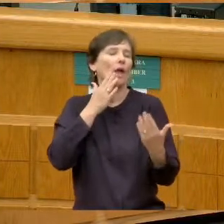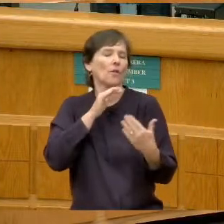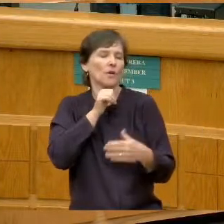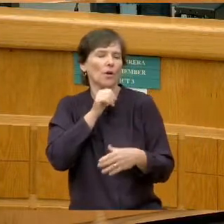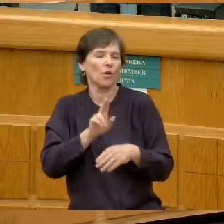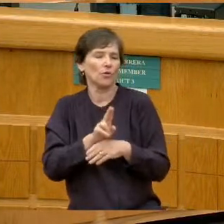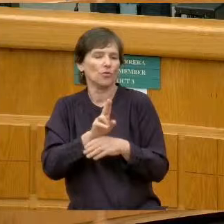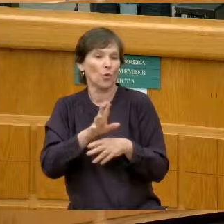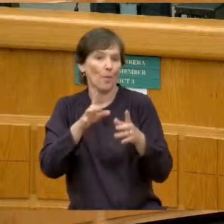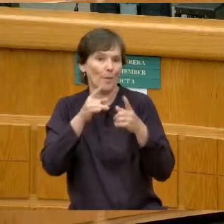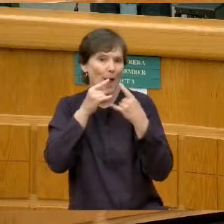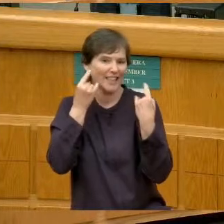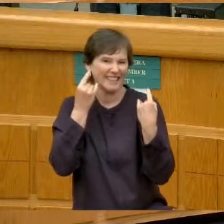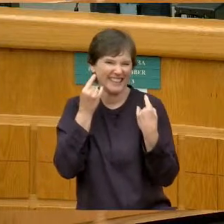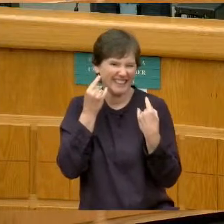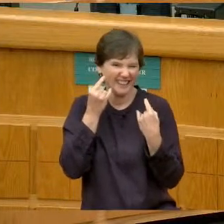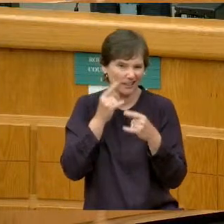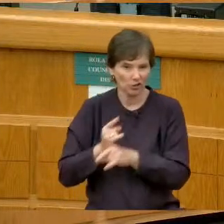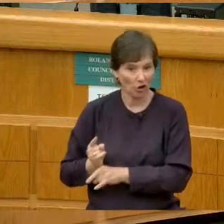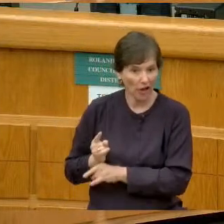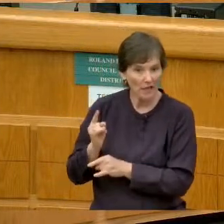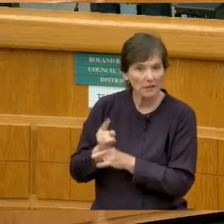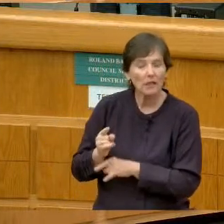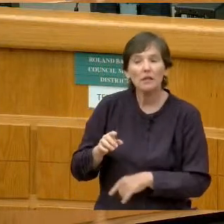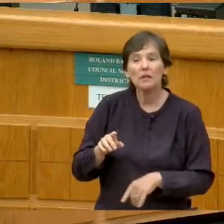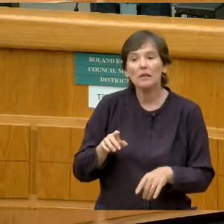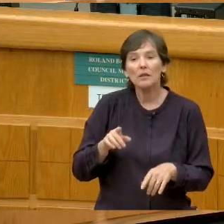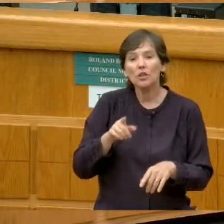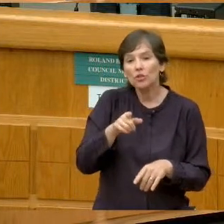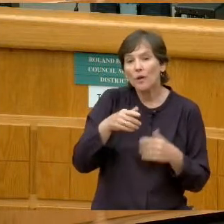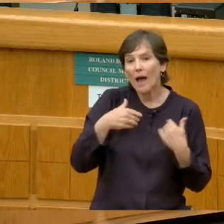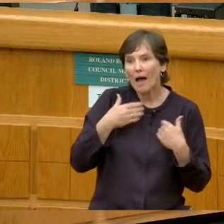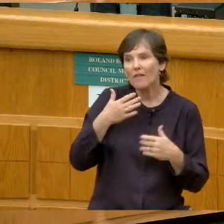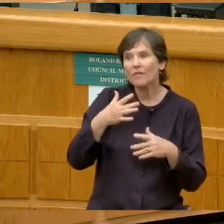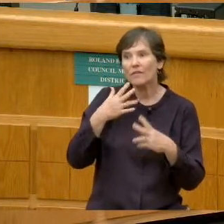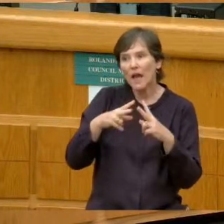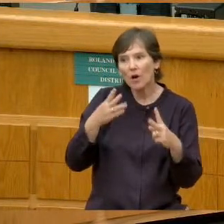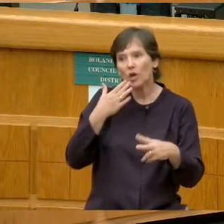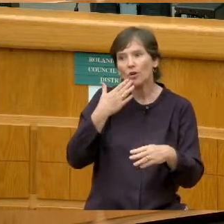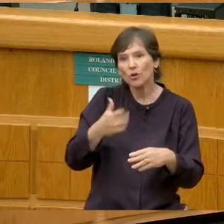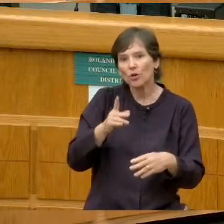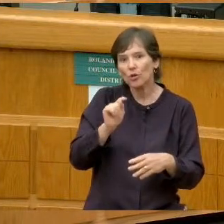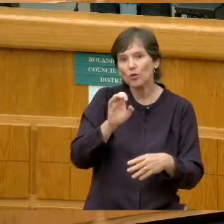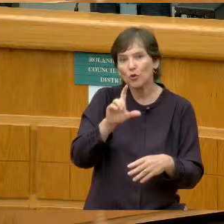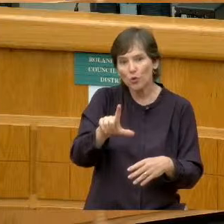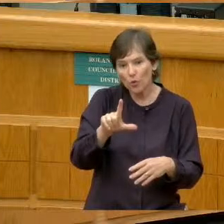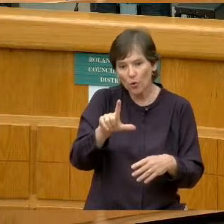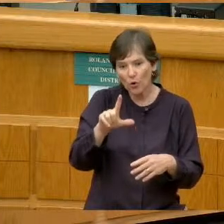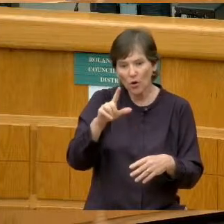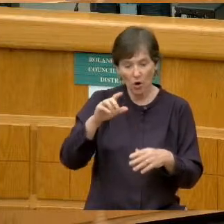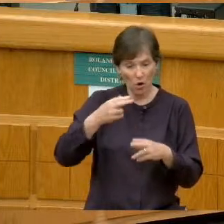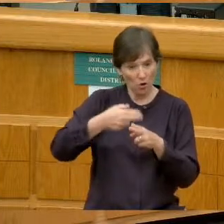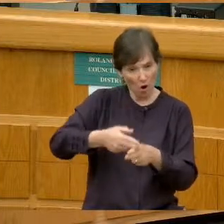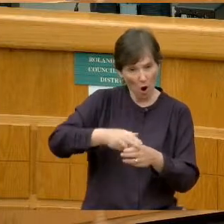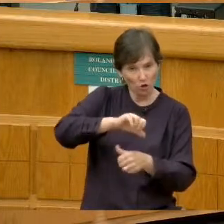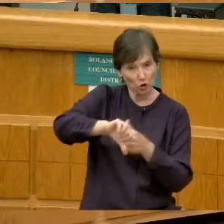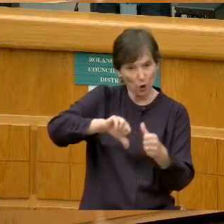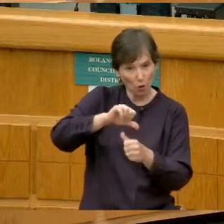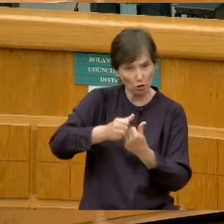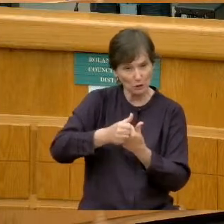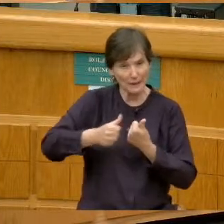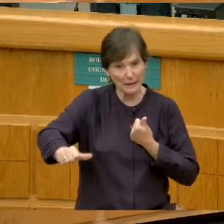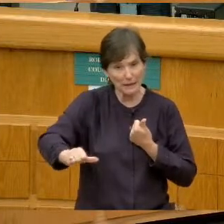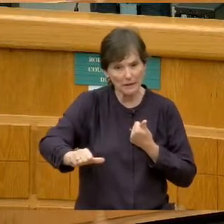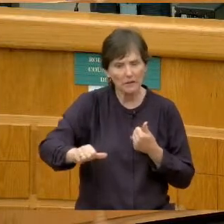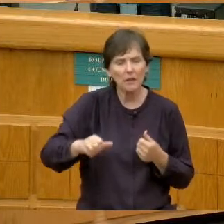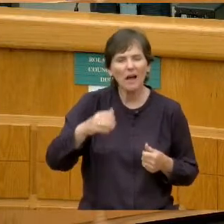also have another very scary tool called social distancing. You humans love to be close to others, and that is why I'm